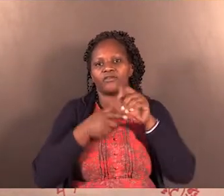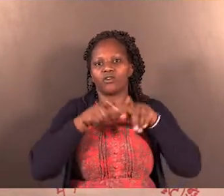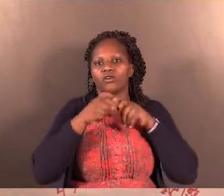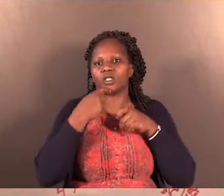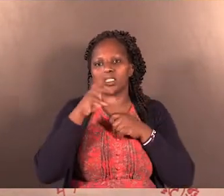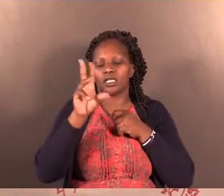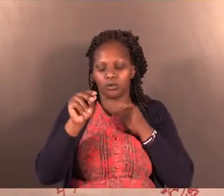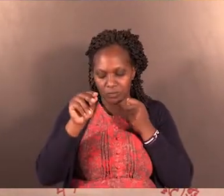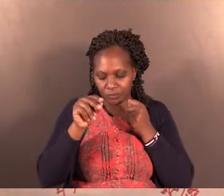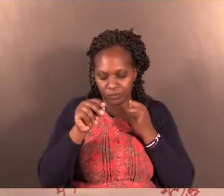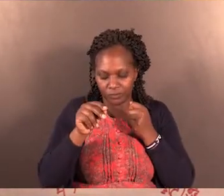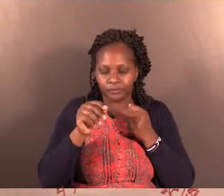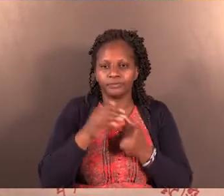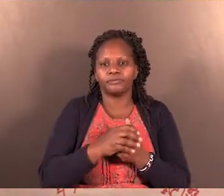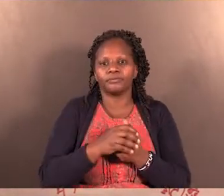self-control and say no.